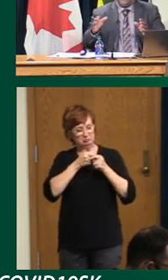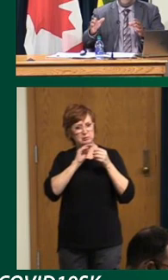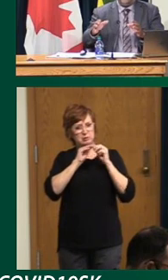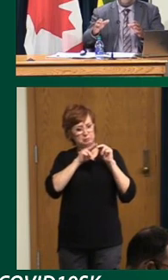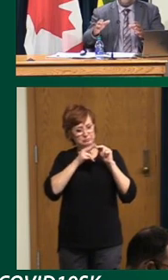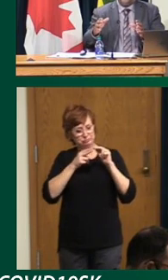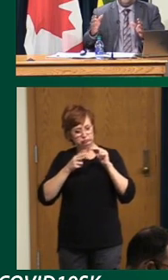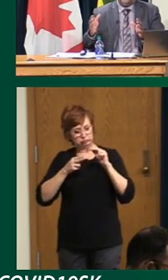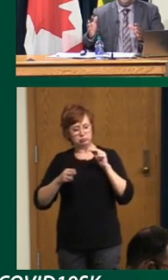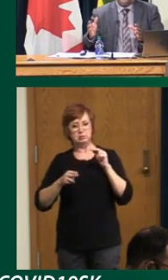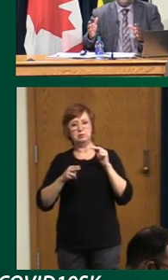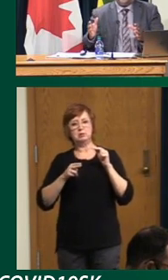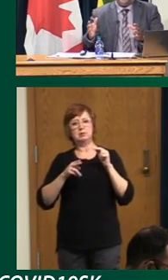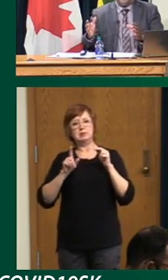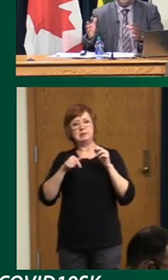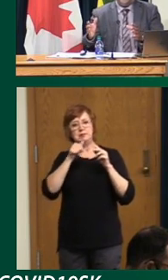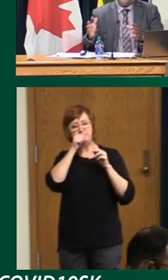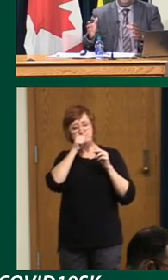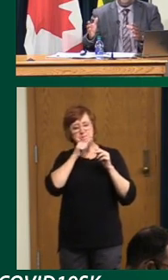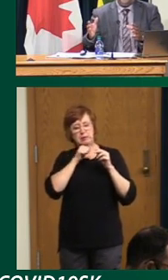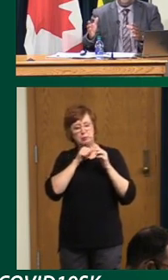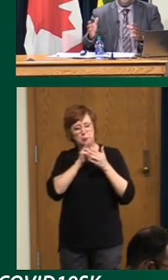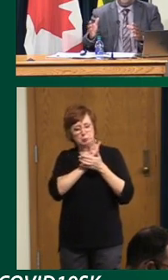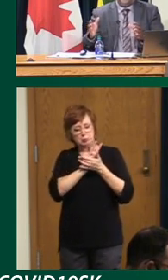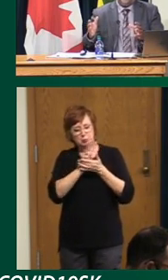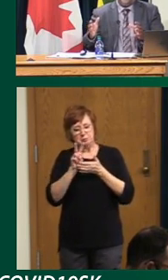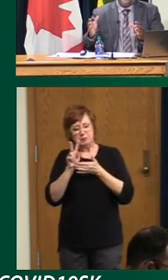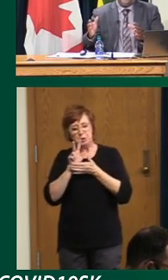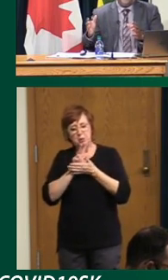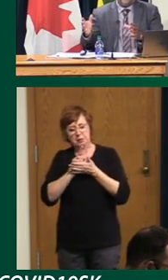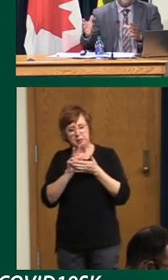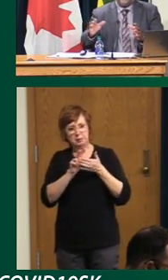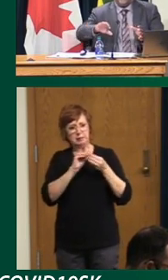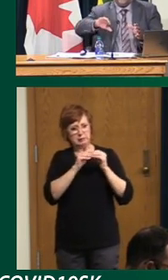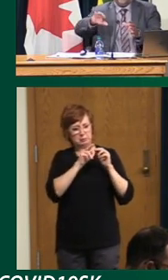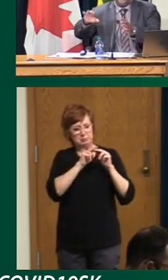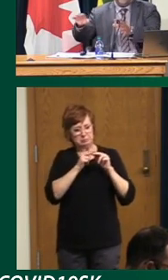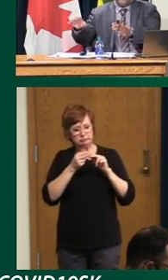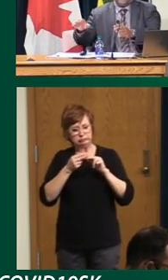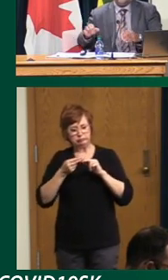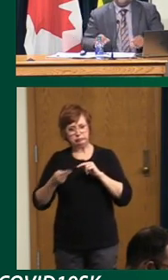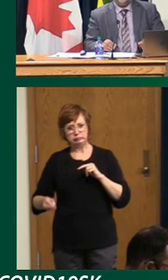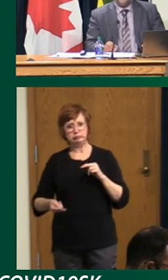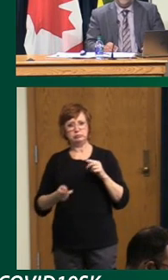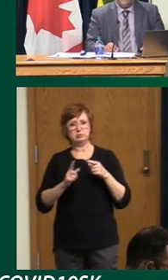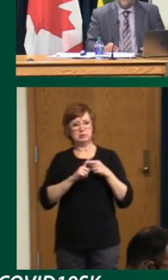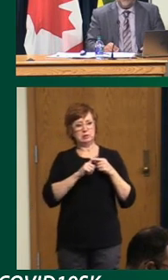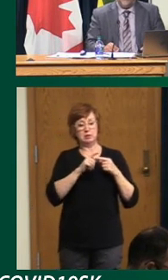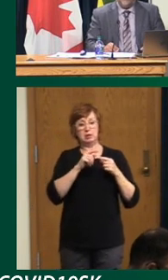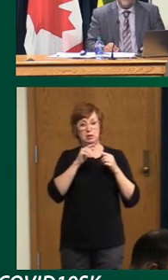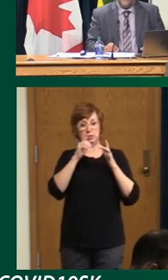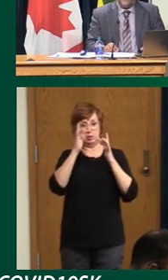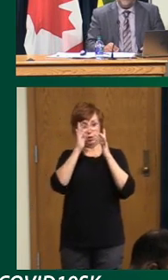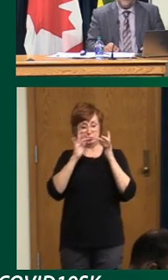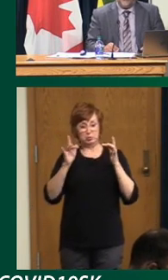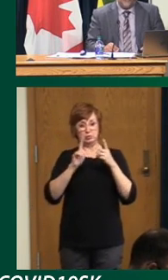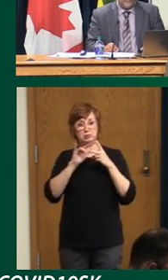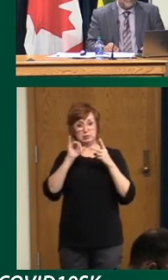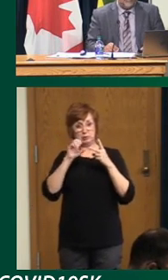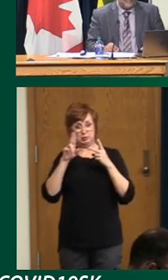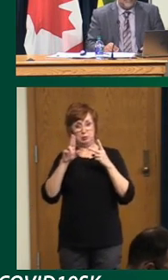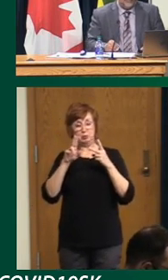go down, and then of course for hospitalization and ICU admissions to go down, it may take 4 to 6 weeks for that impact to be seen